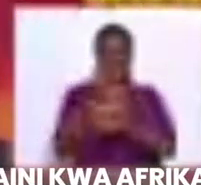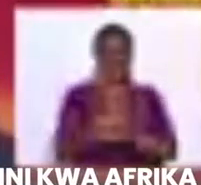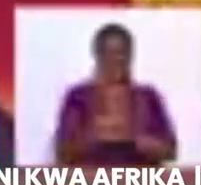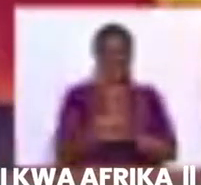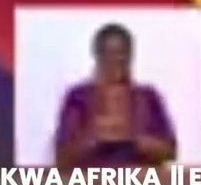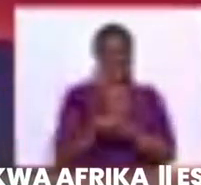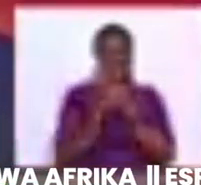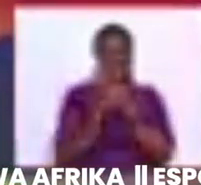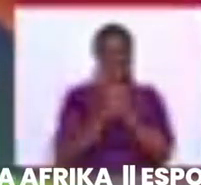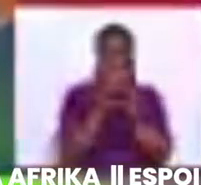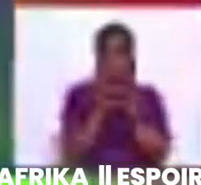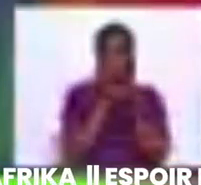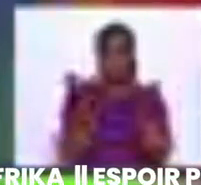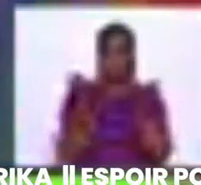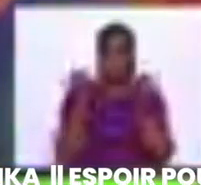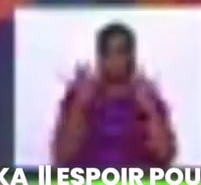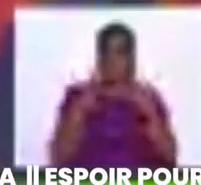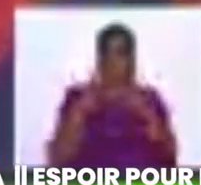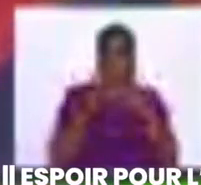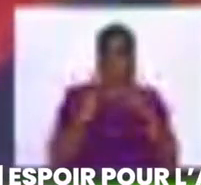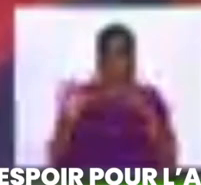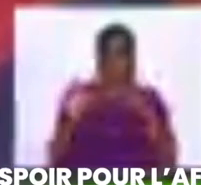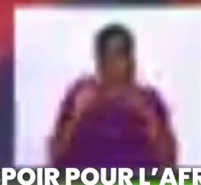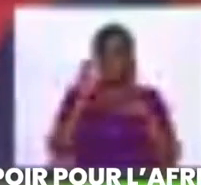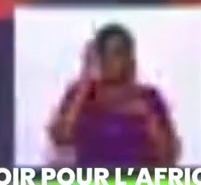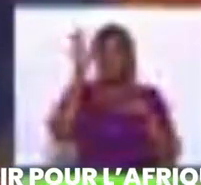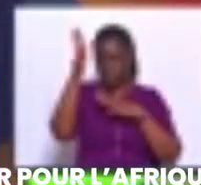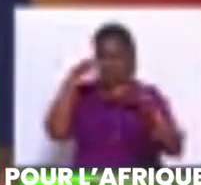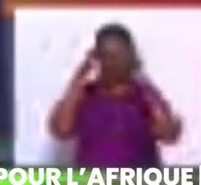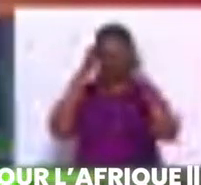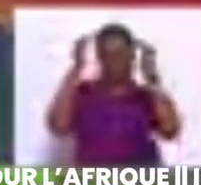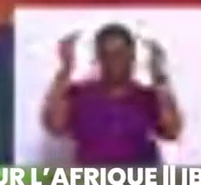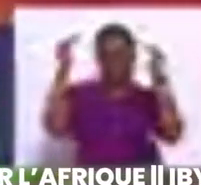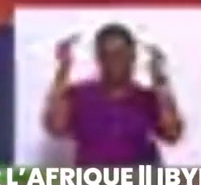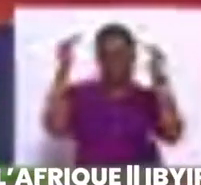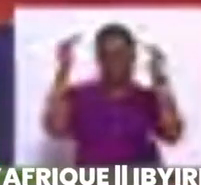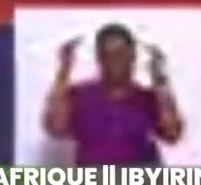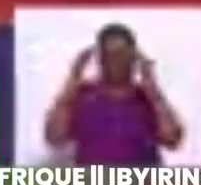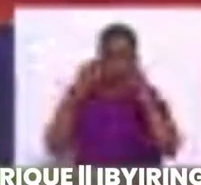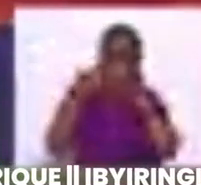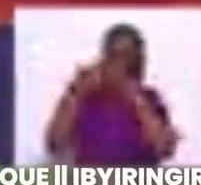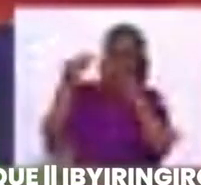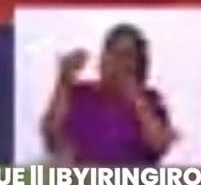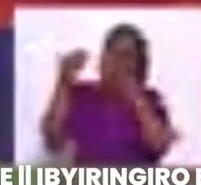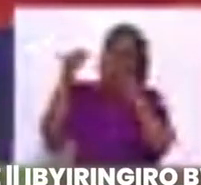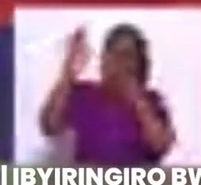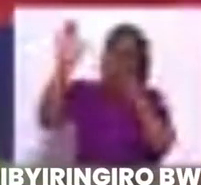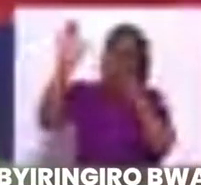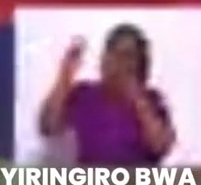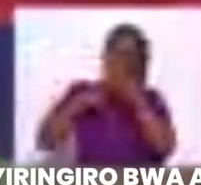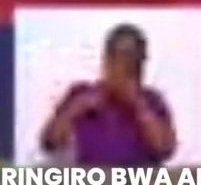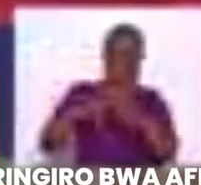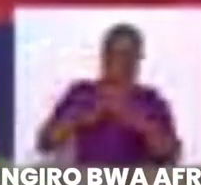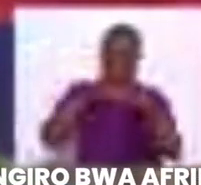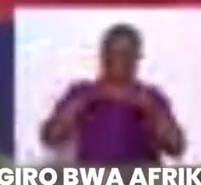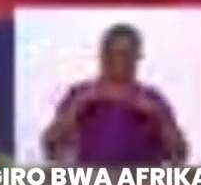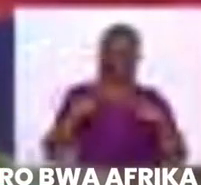pray for you as I end. Father in heaven, we're so grateful that you have the gift of